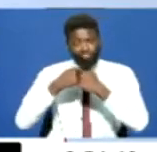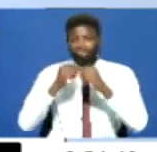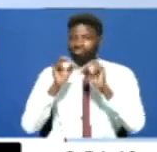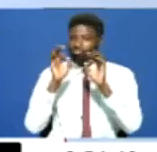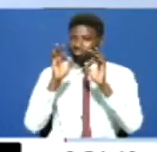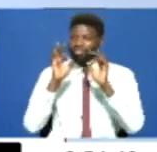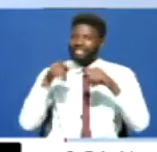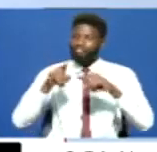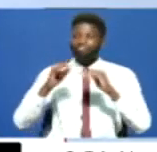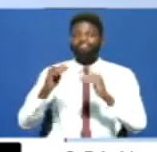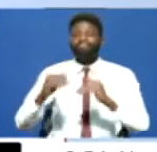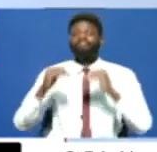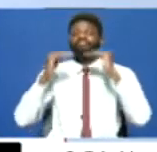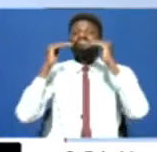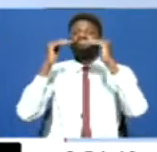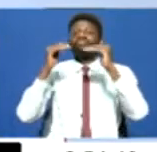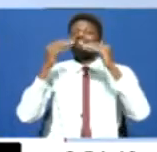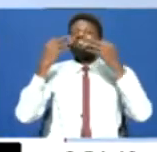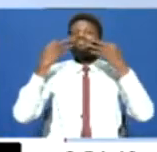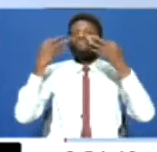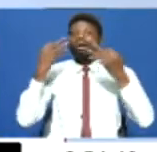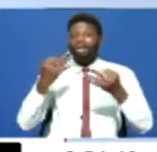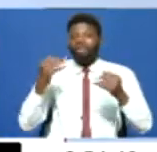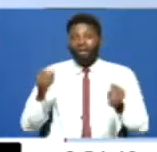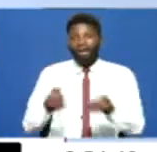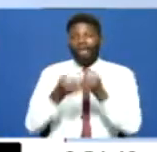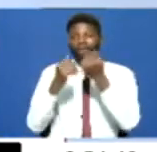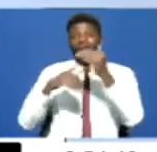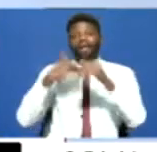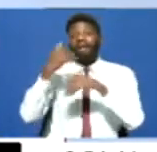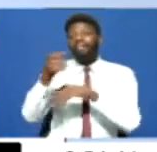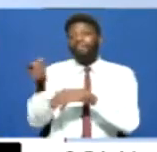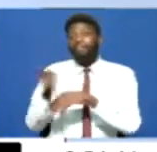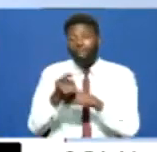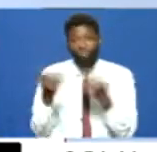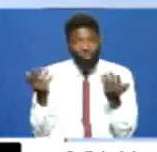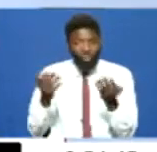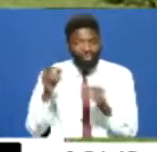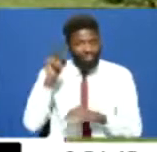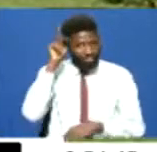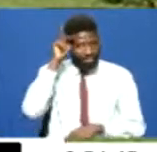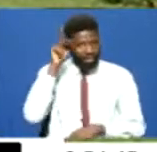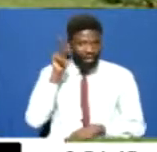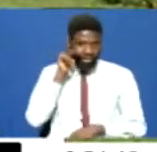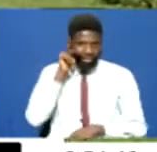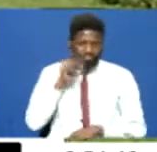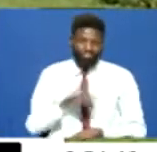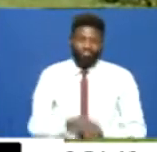the series grand finale, which will be held next month at the Curran Country Club.